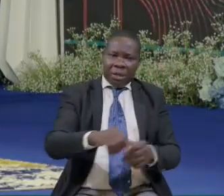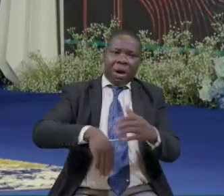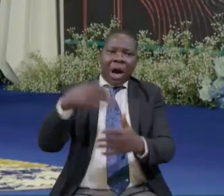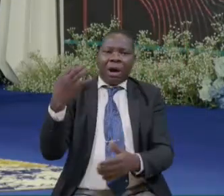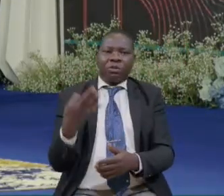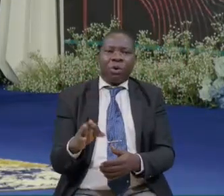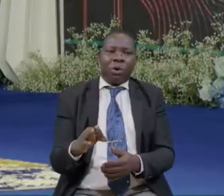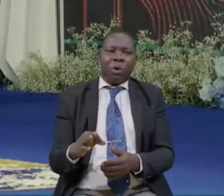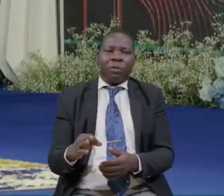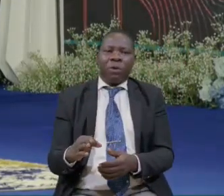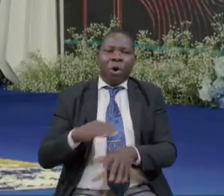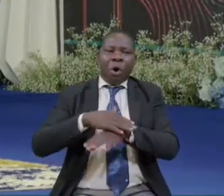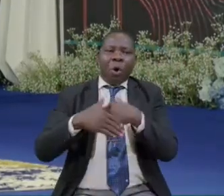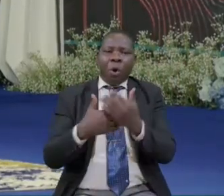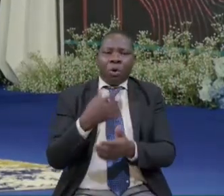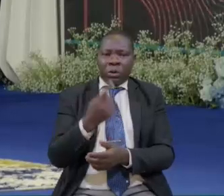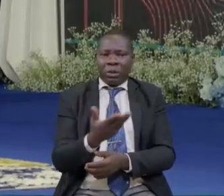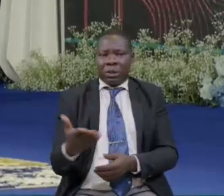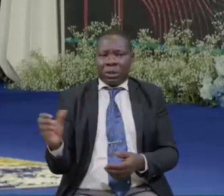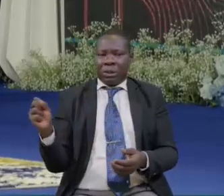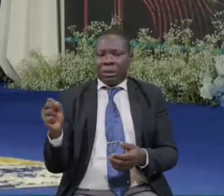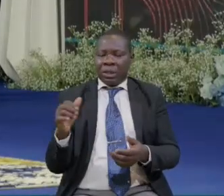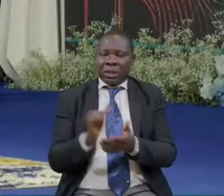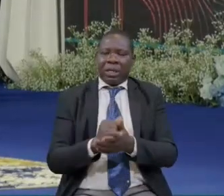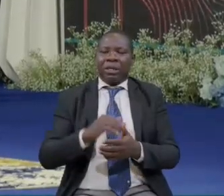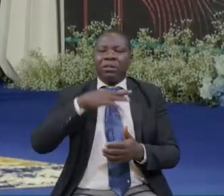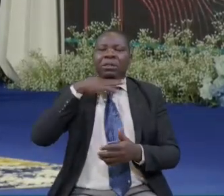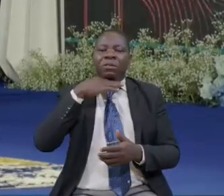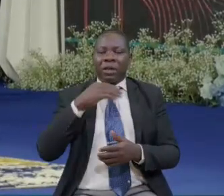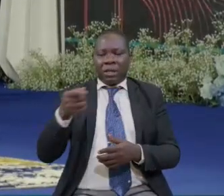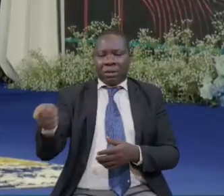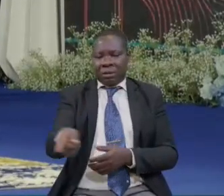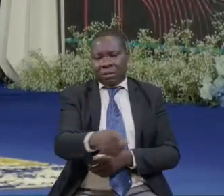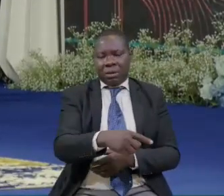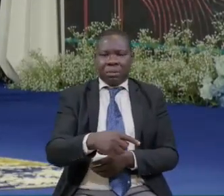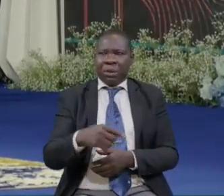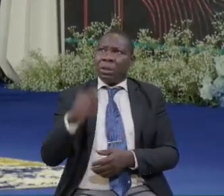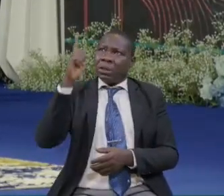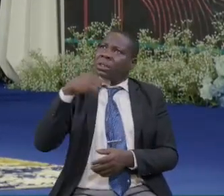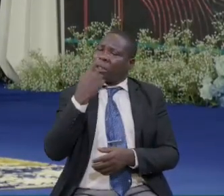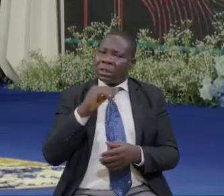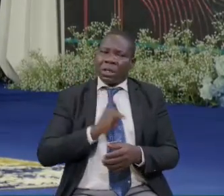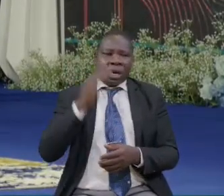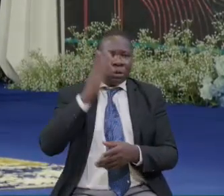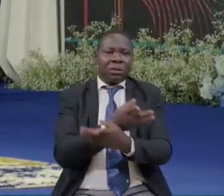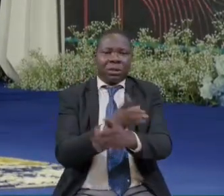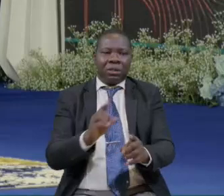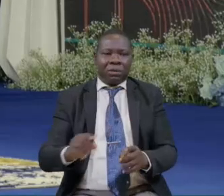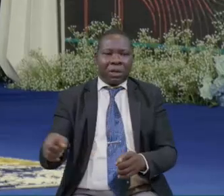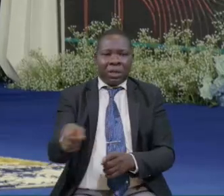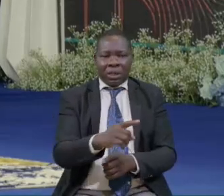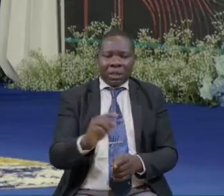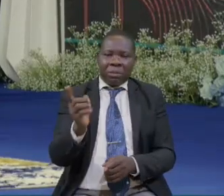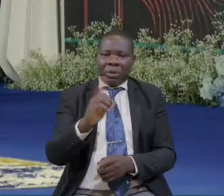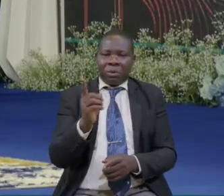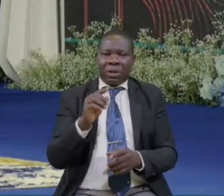out of all the things that defiled them. He says, I deliver them wherein